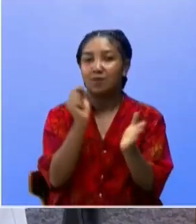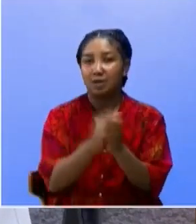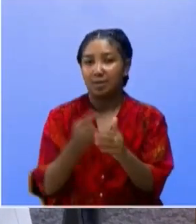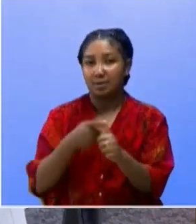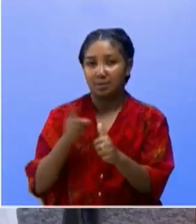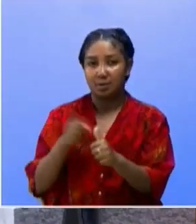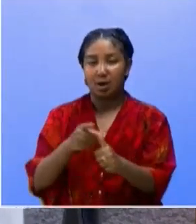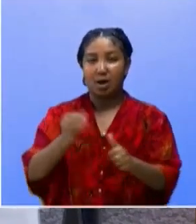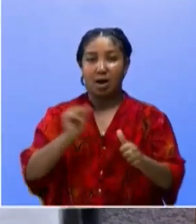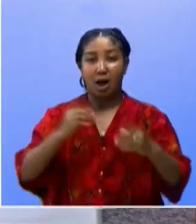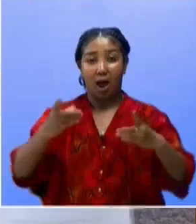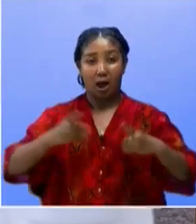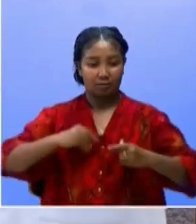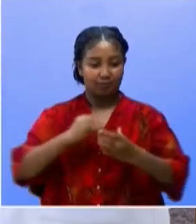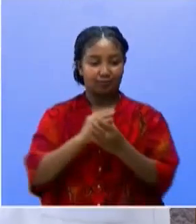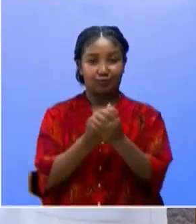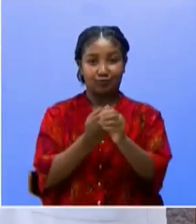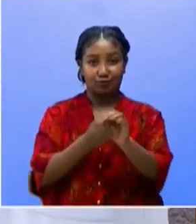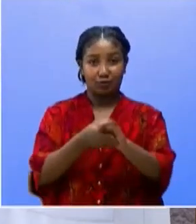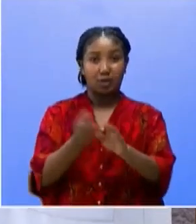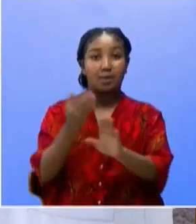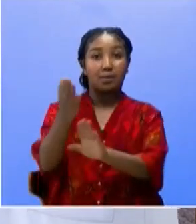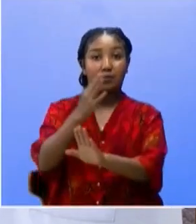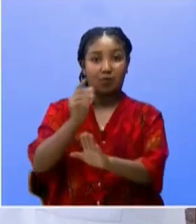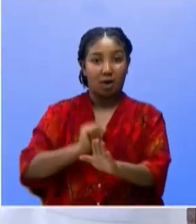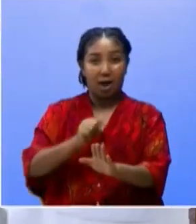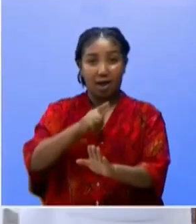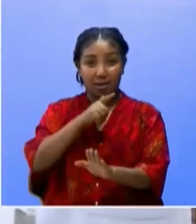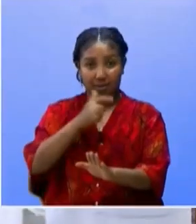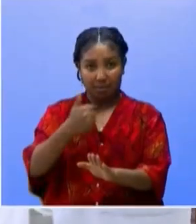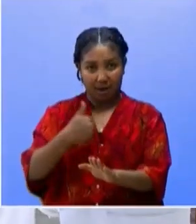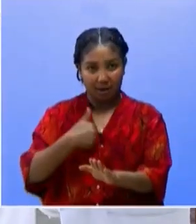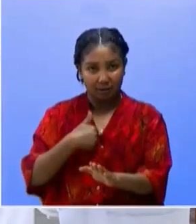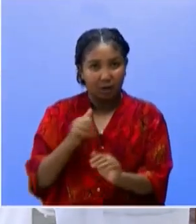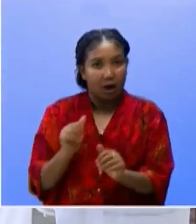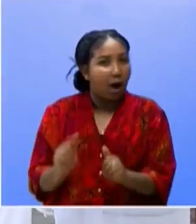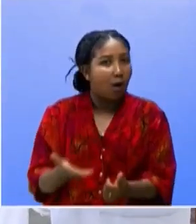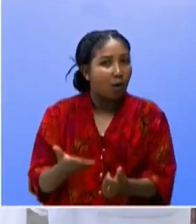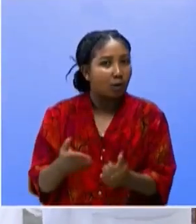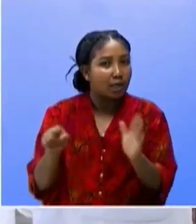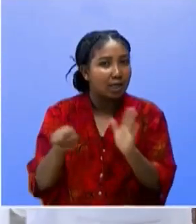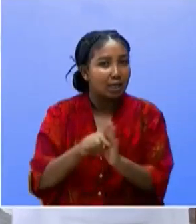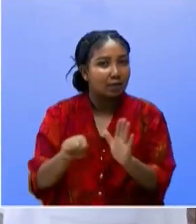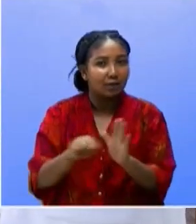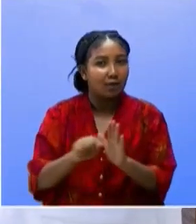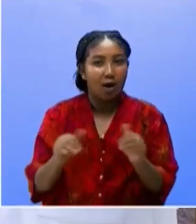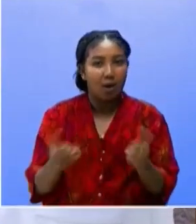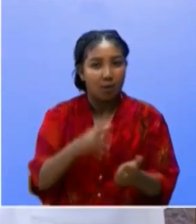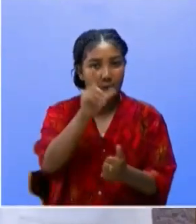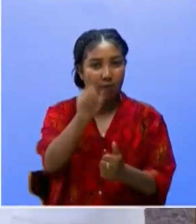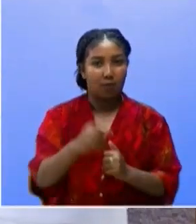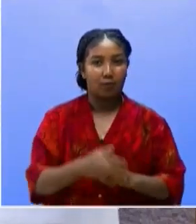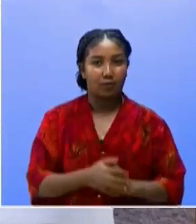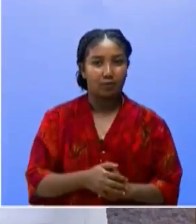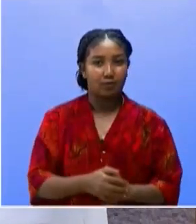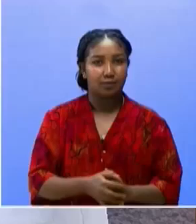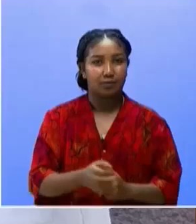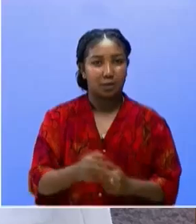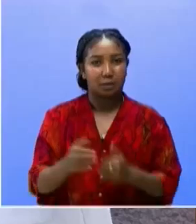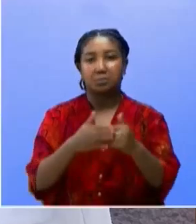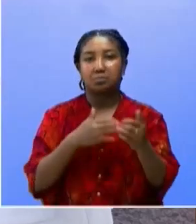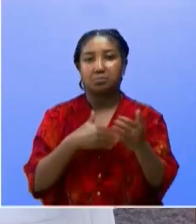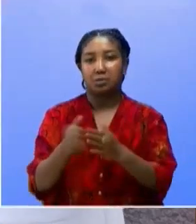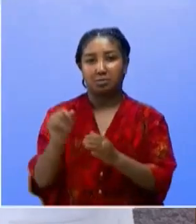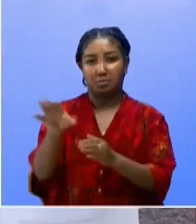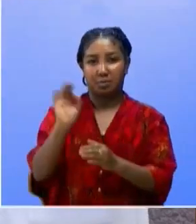this one, I had washed my hands before I ate my lunch. How do you make it negative? Let us simply take